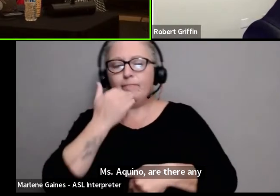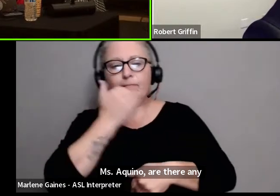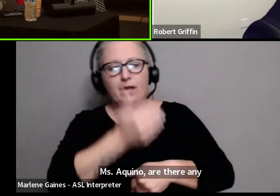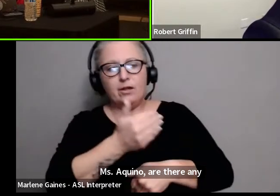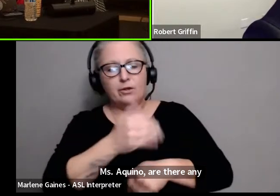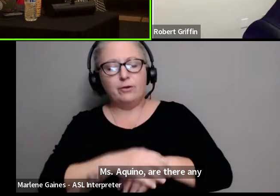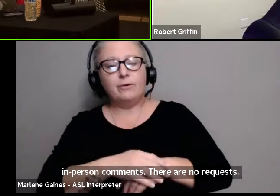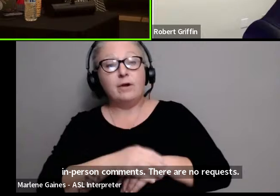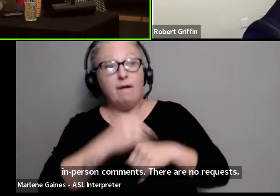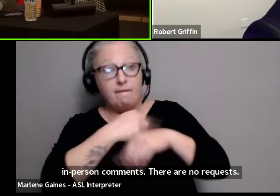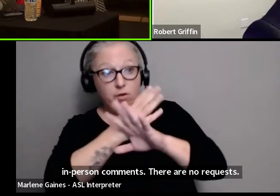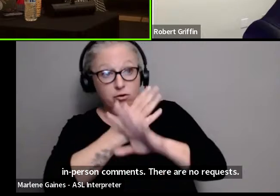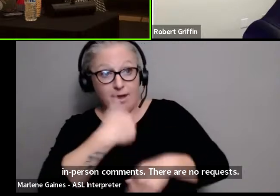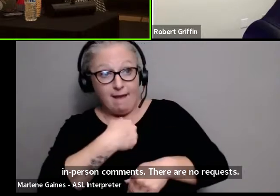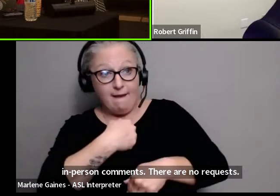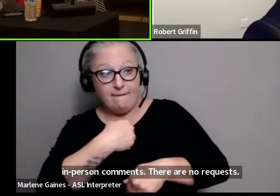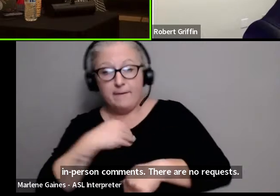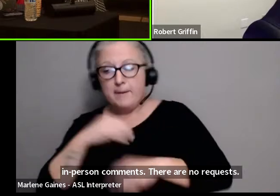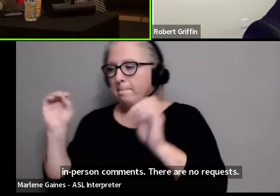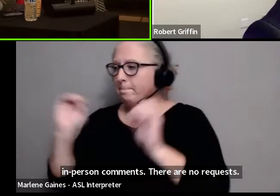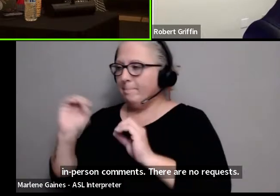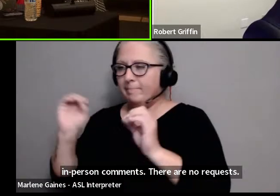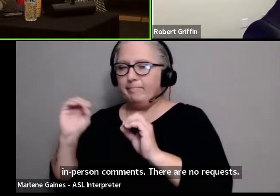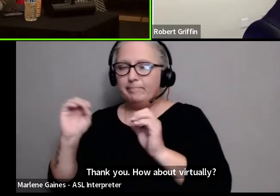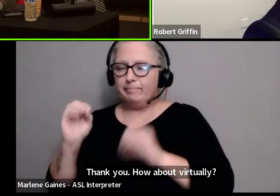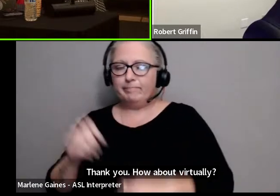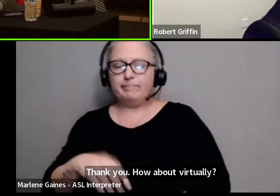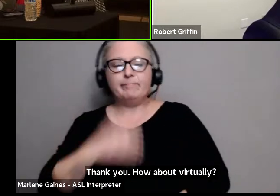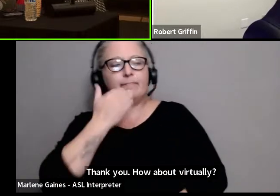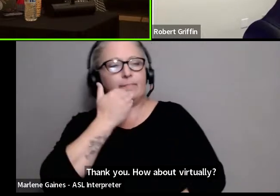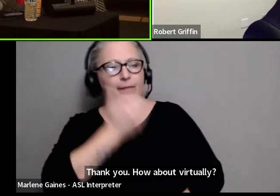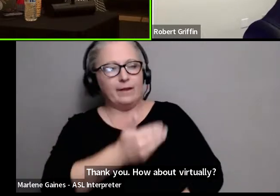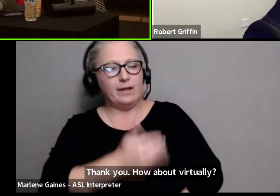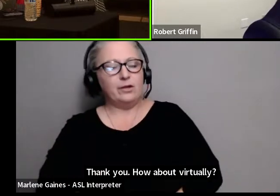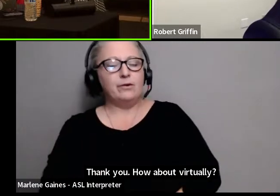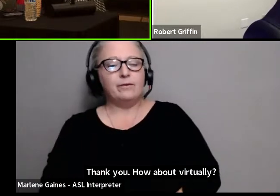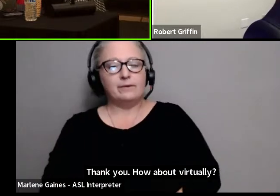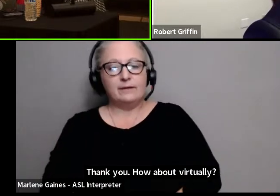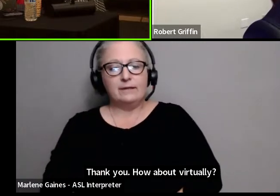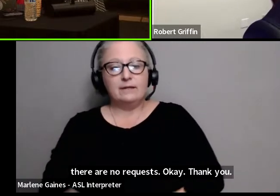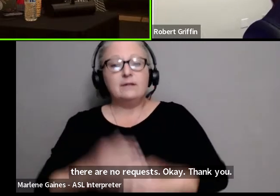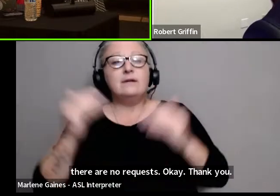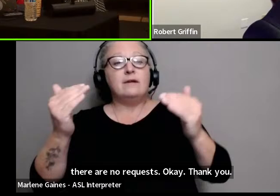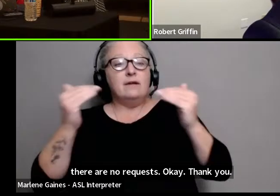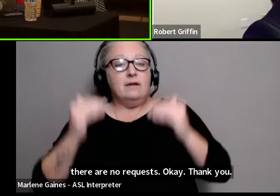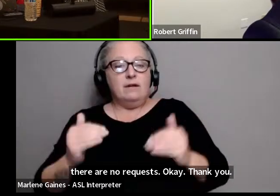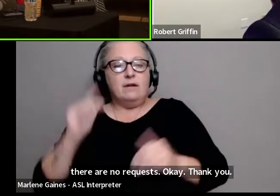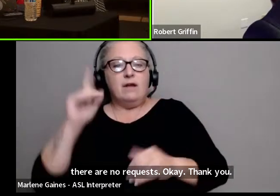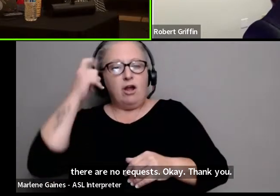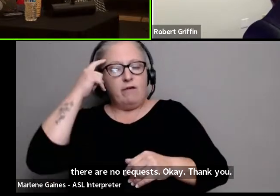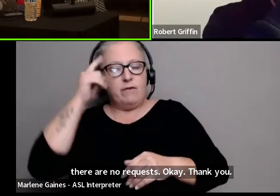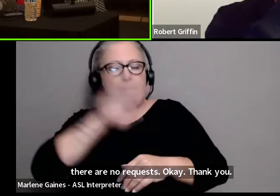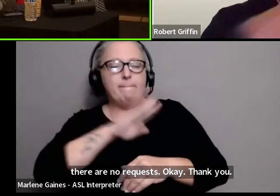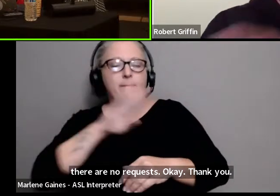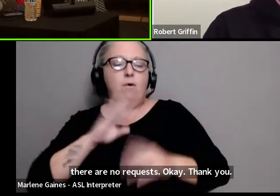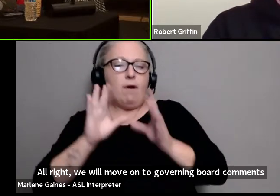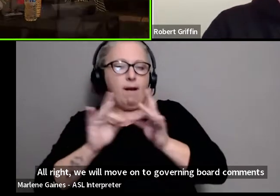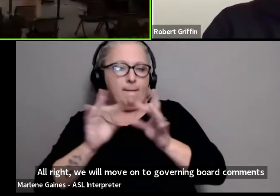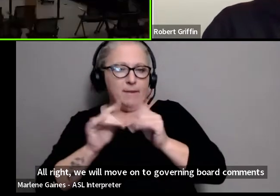How about virtually? There are no requests. Okay, thank you. All right, we will move on to governing board